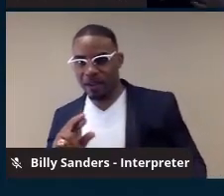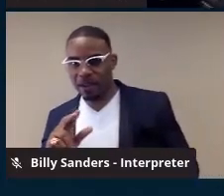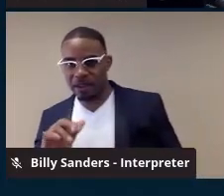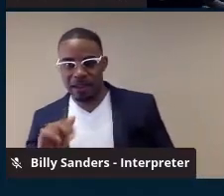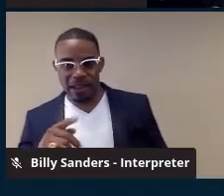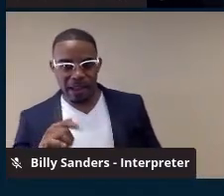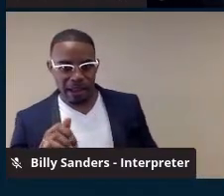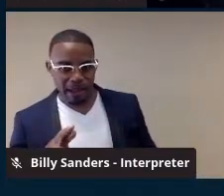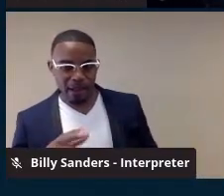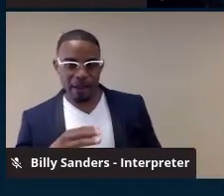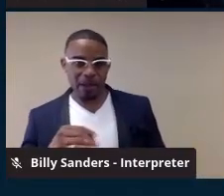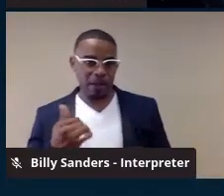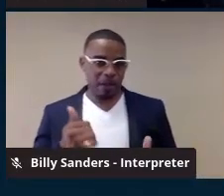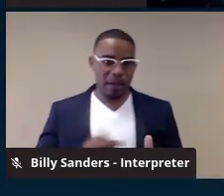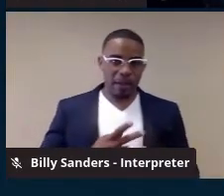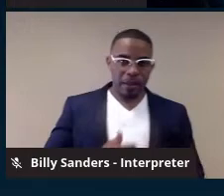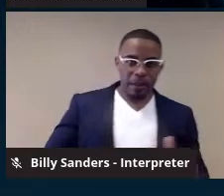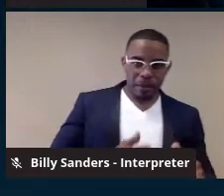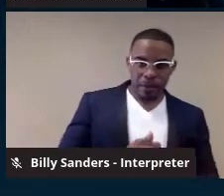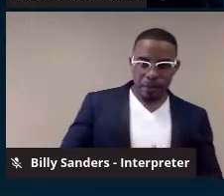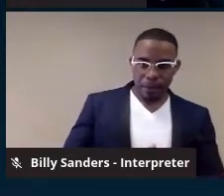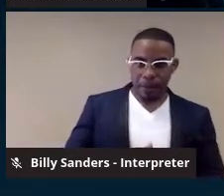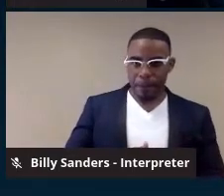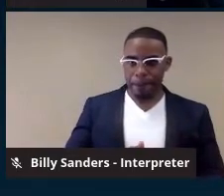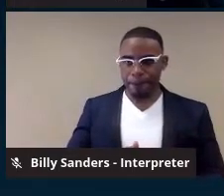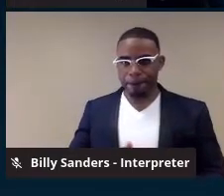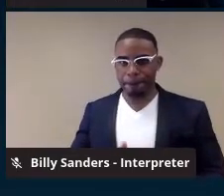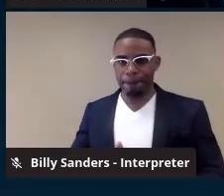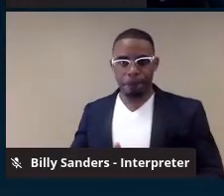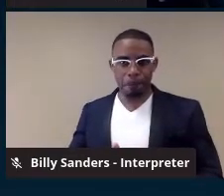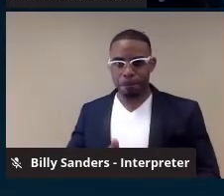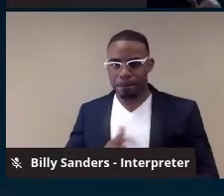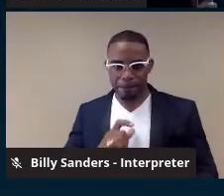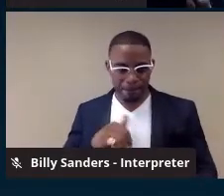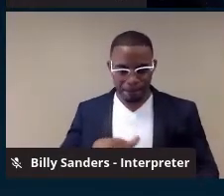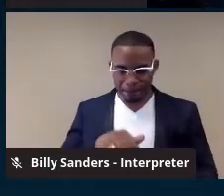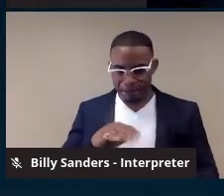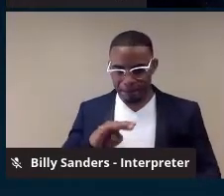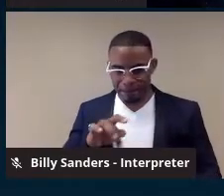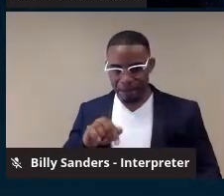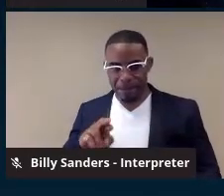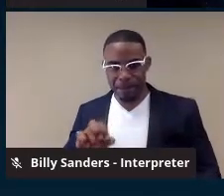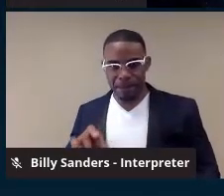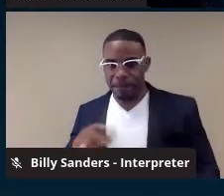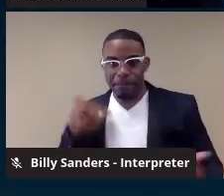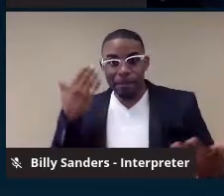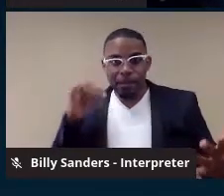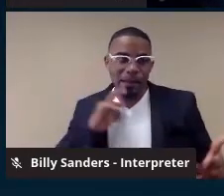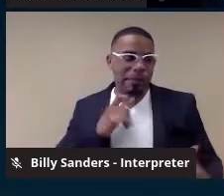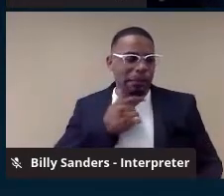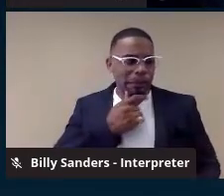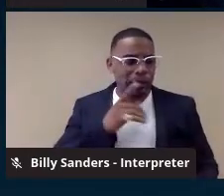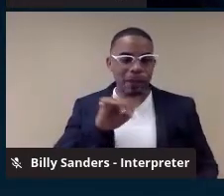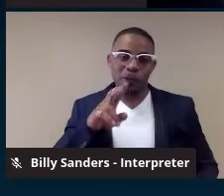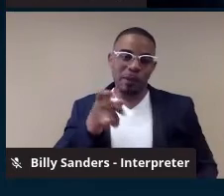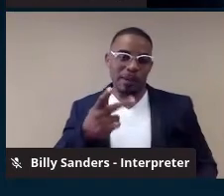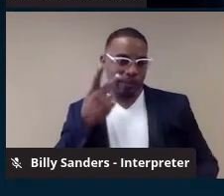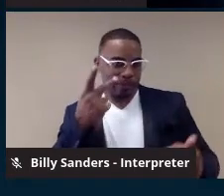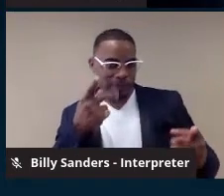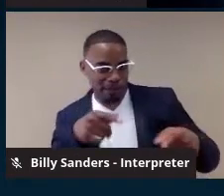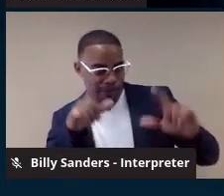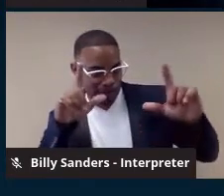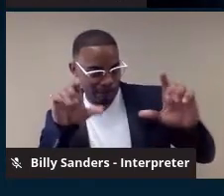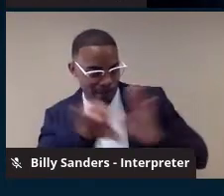And trying to keep up. When I found out I could do C# but have it render in the browser, I was like Drake in the second photo there.